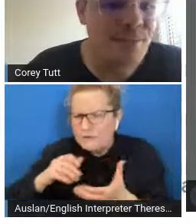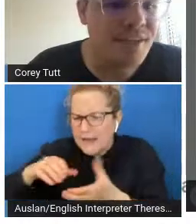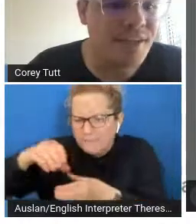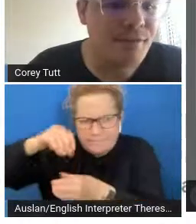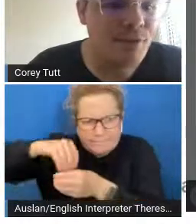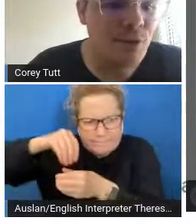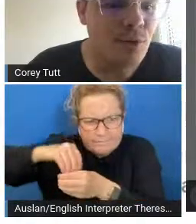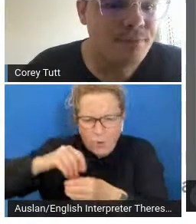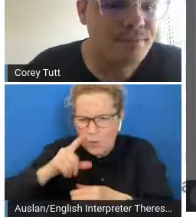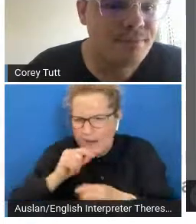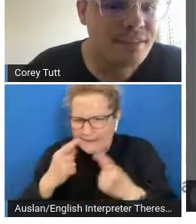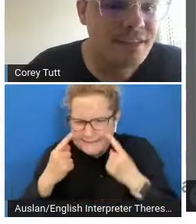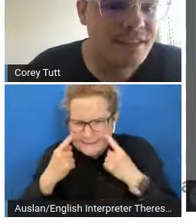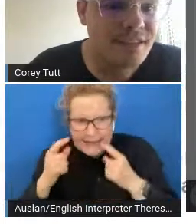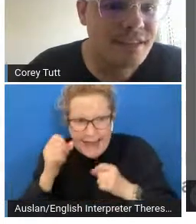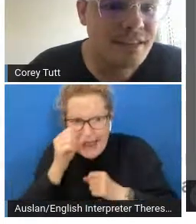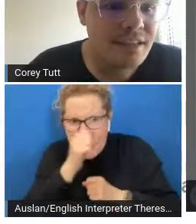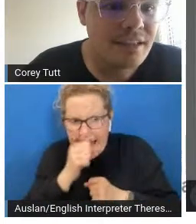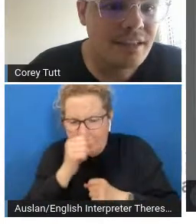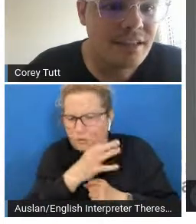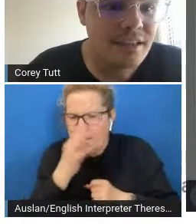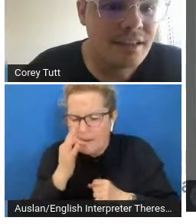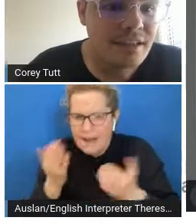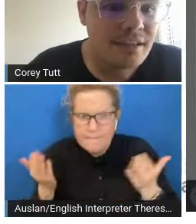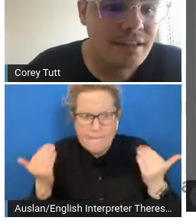plants have been there before.